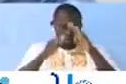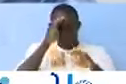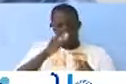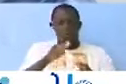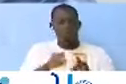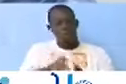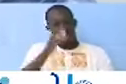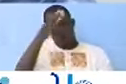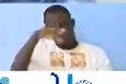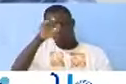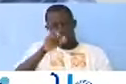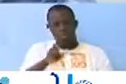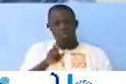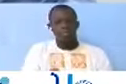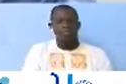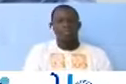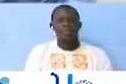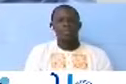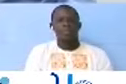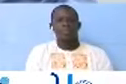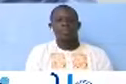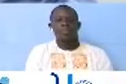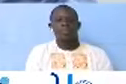them all.